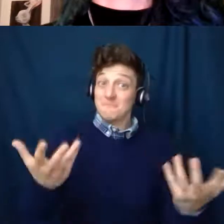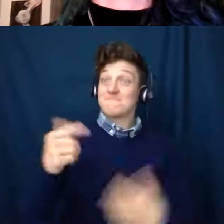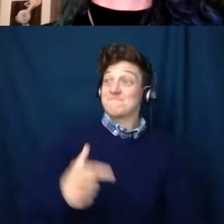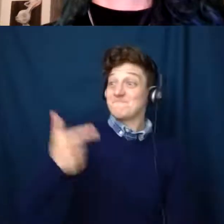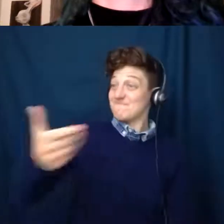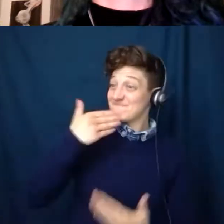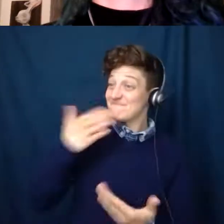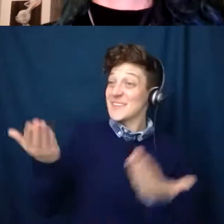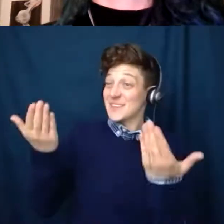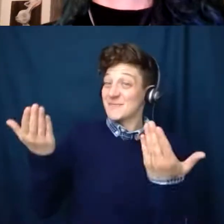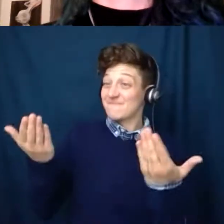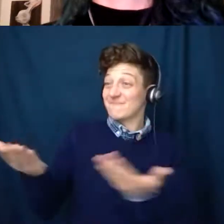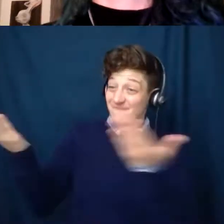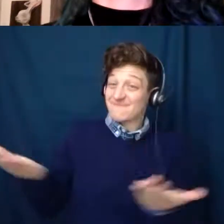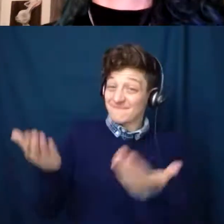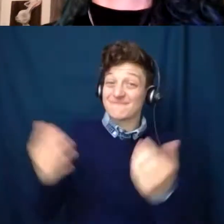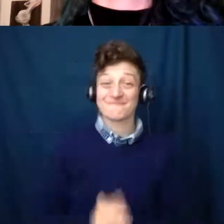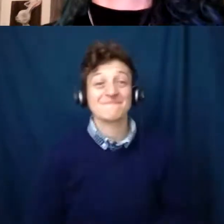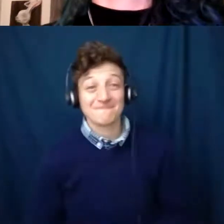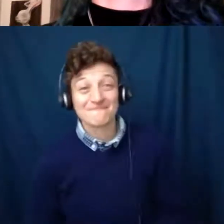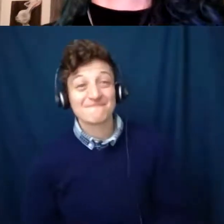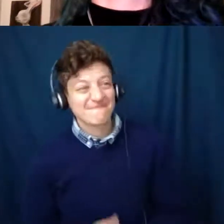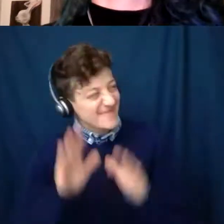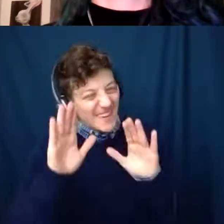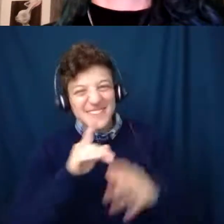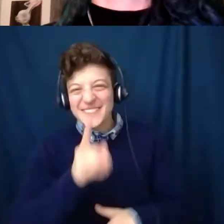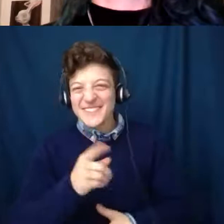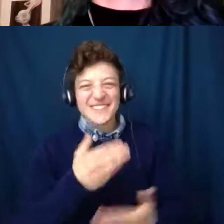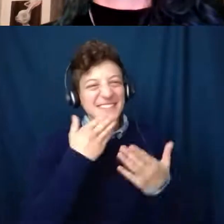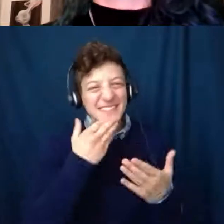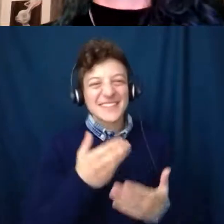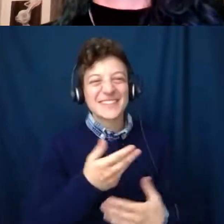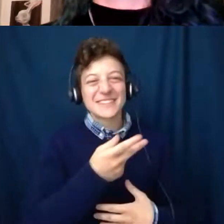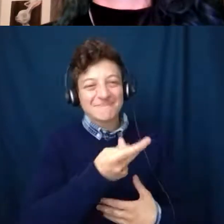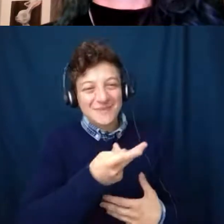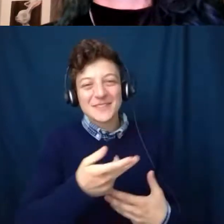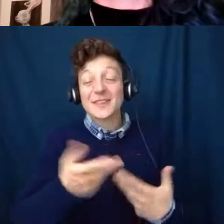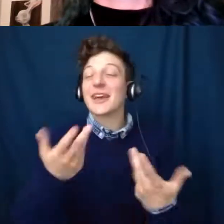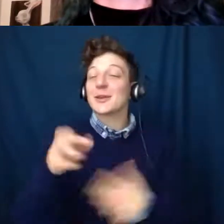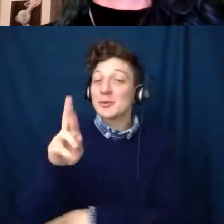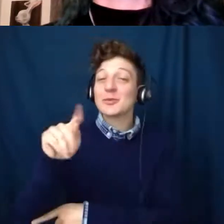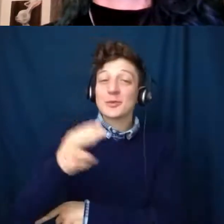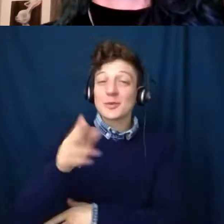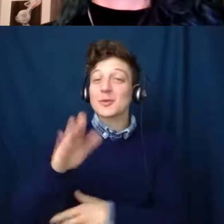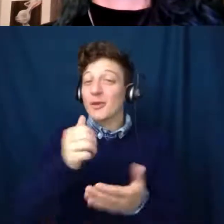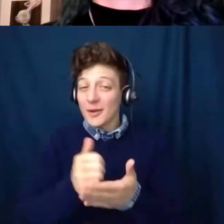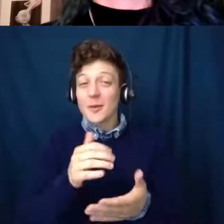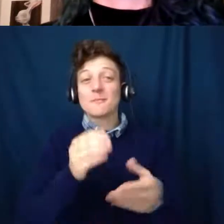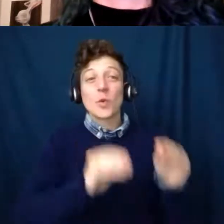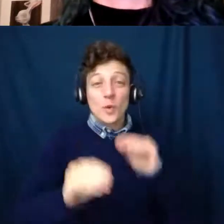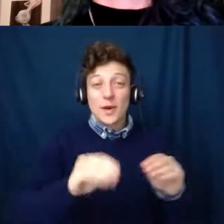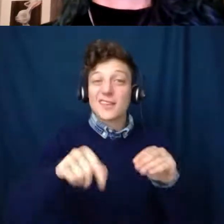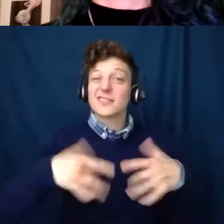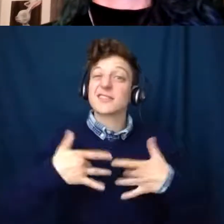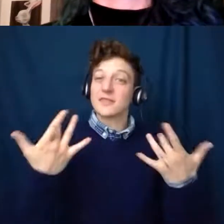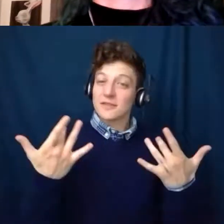today. Awesome, sure. Thanks, Sarah and Raven and Ruth for all of your help in organizing this event, and really